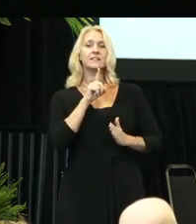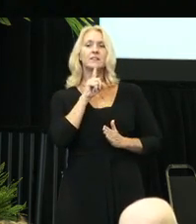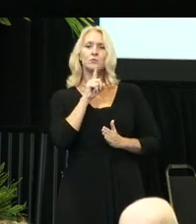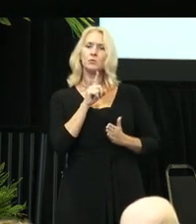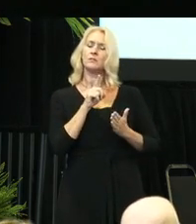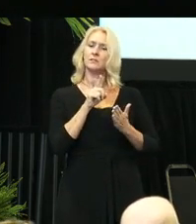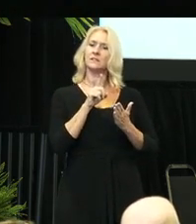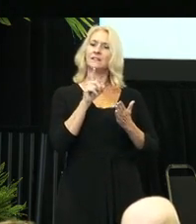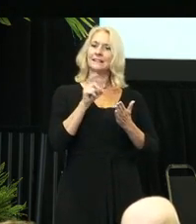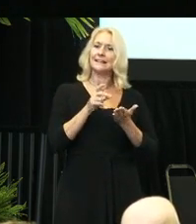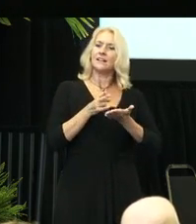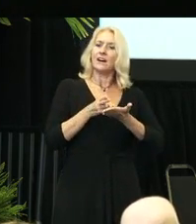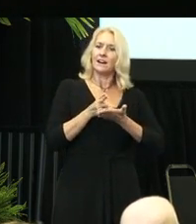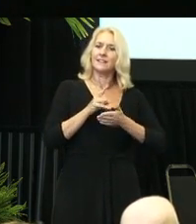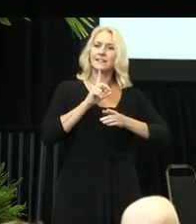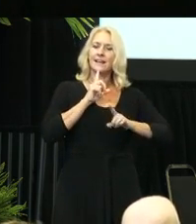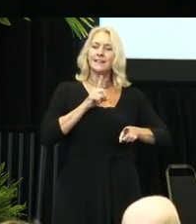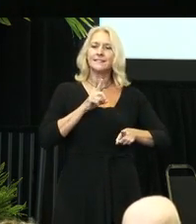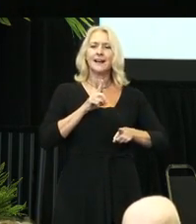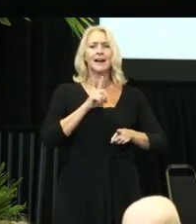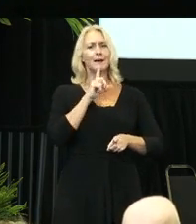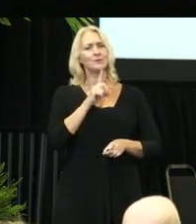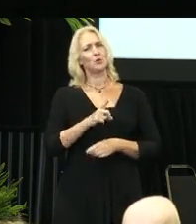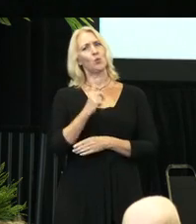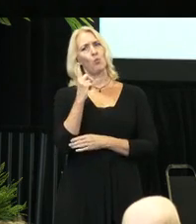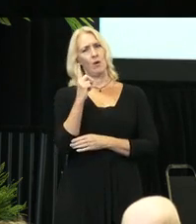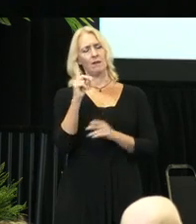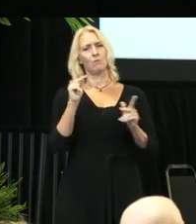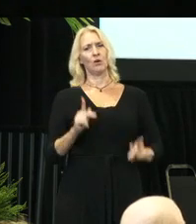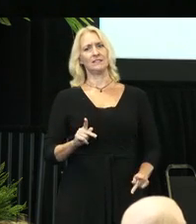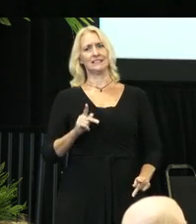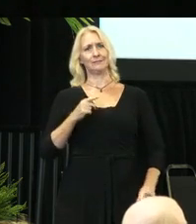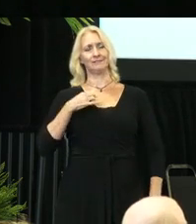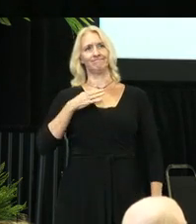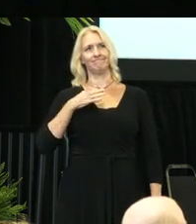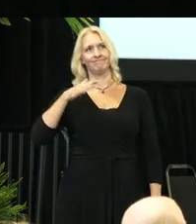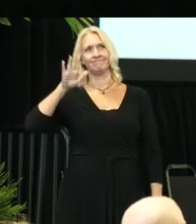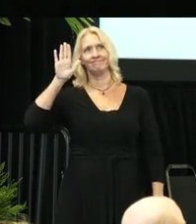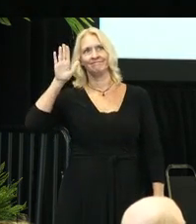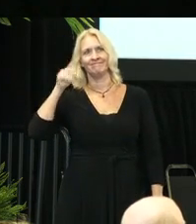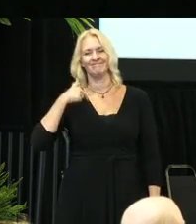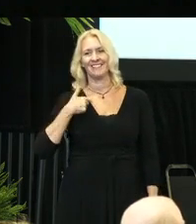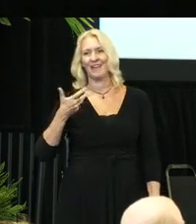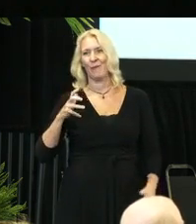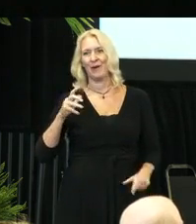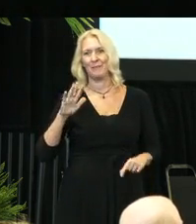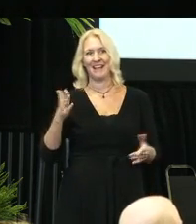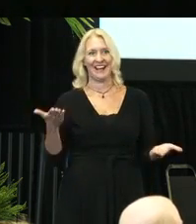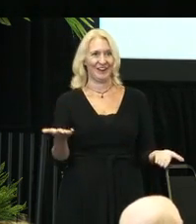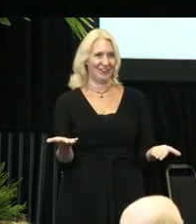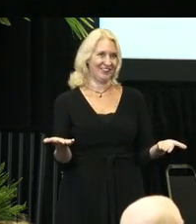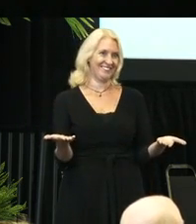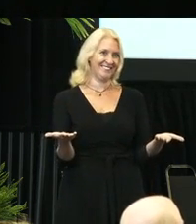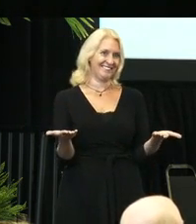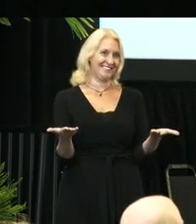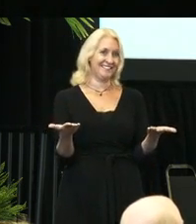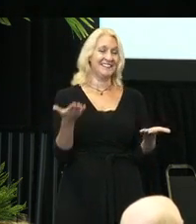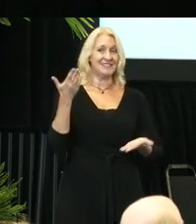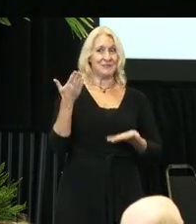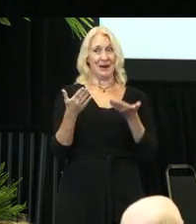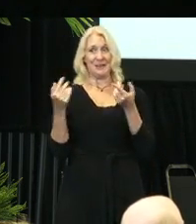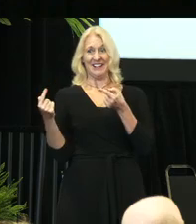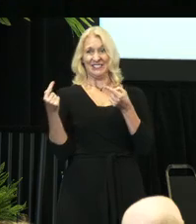honestly answer, at least 1 hand would go up. It doesn't matter what class it is. Maybe they have struggled with